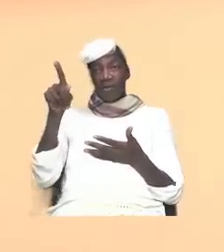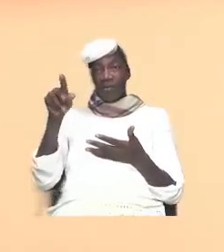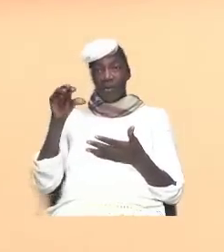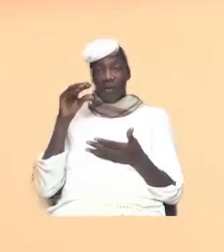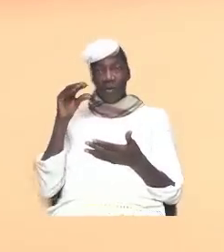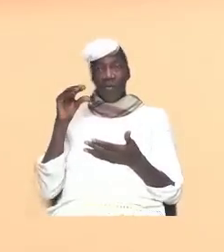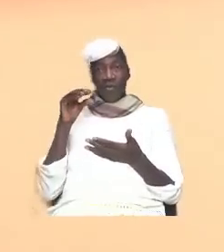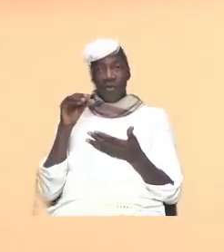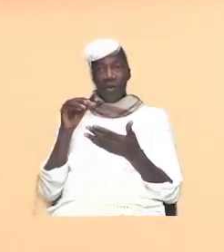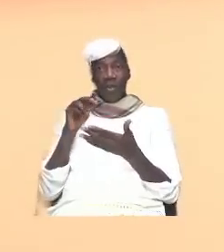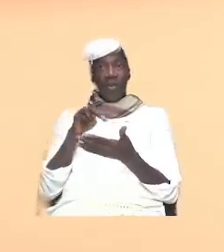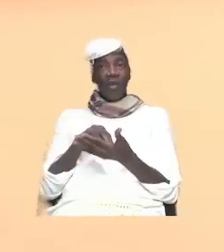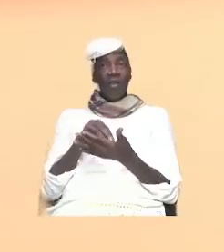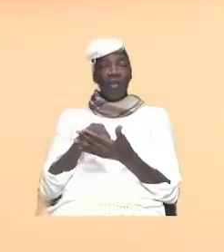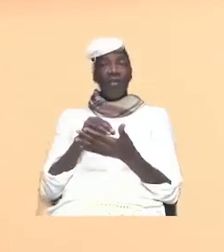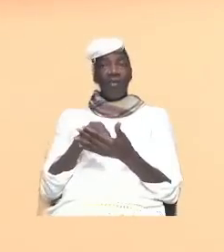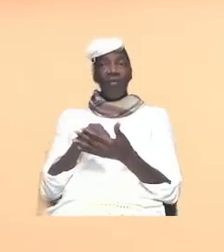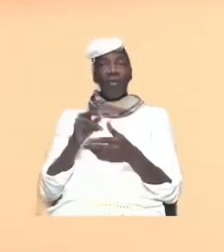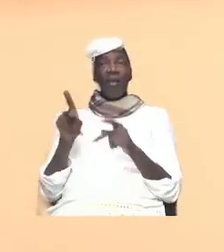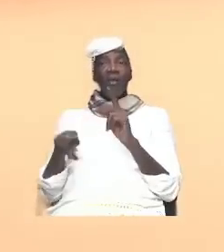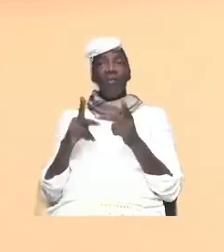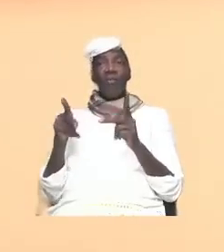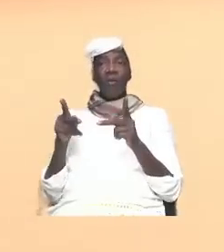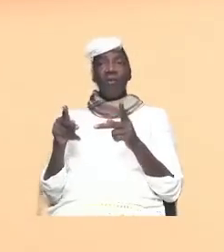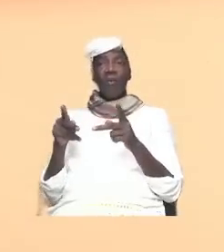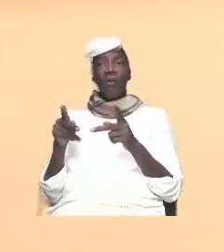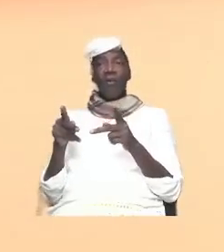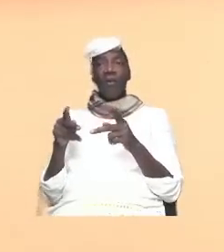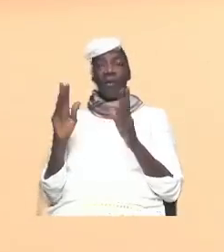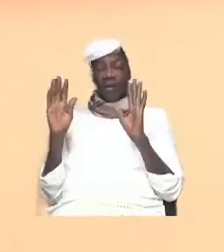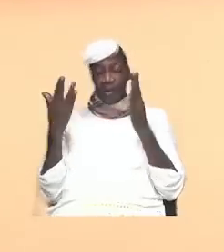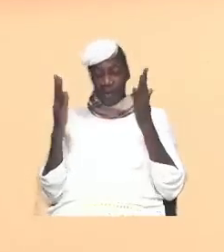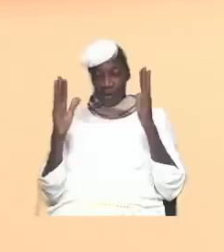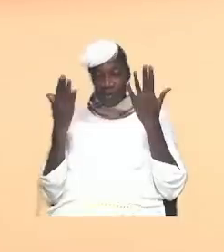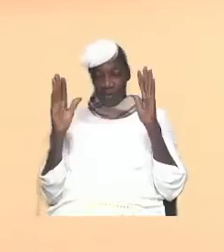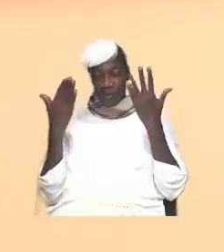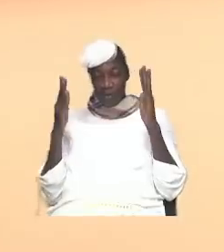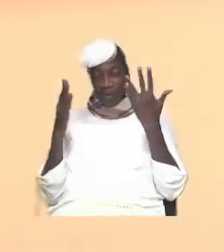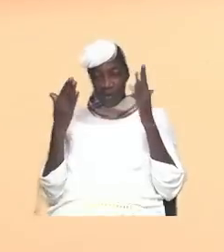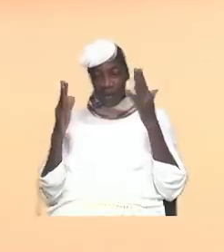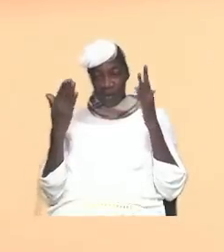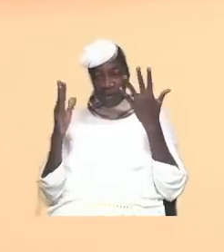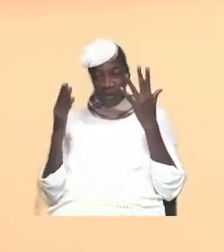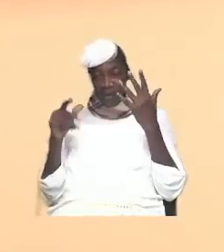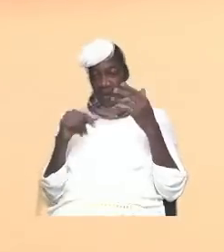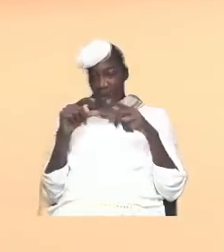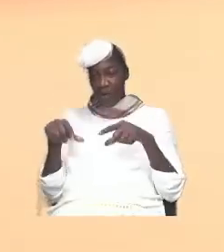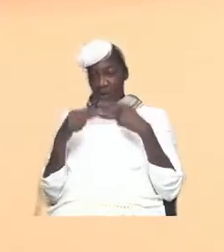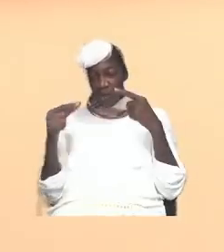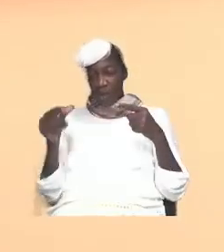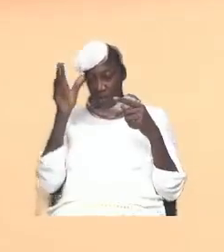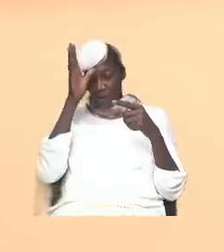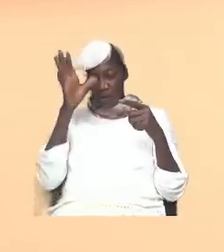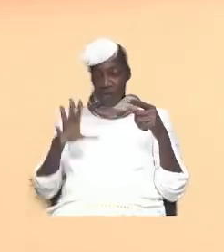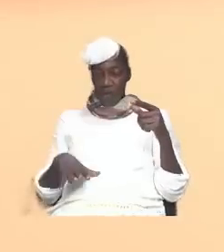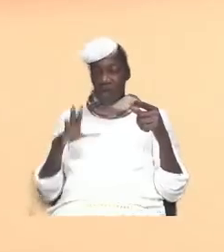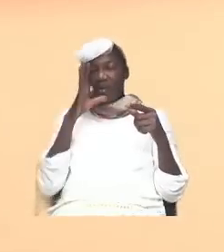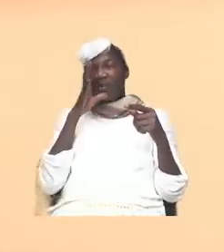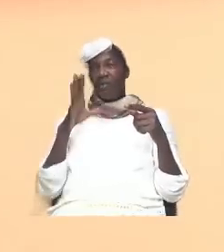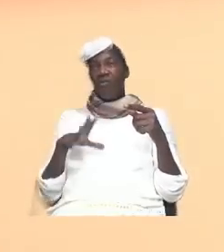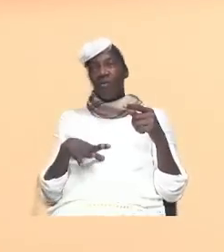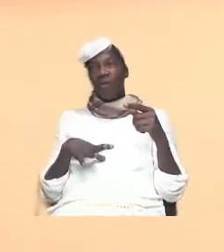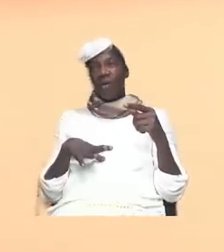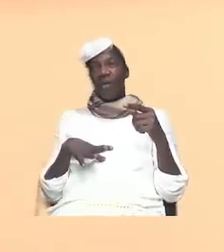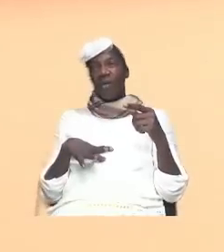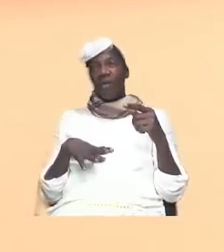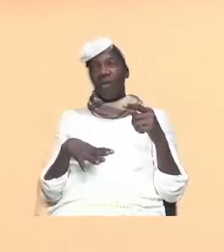pledge of this and some people who are doing that and everybody's applauding them. Oh, what a great man or what a great lady. Or